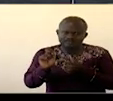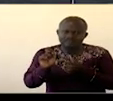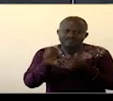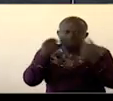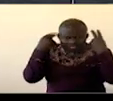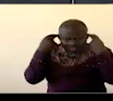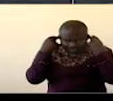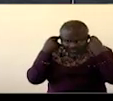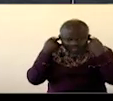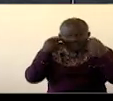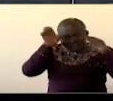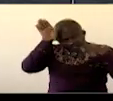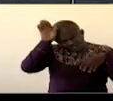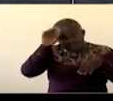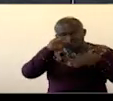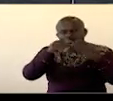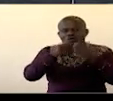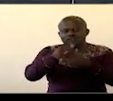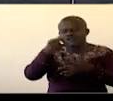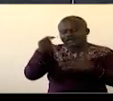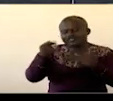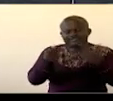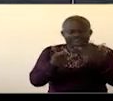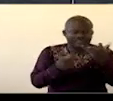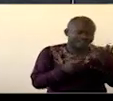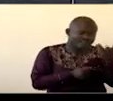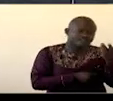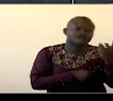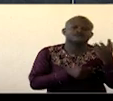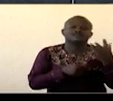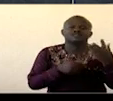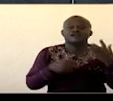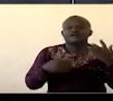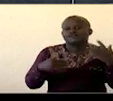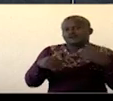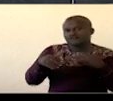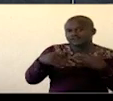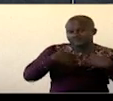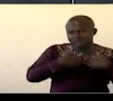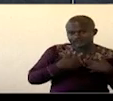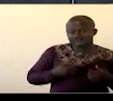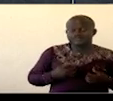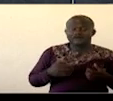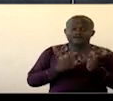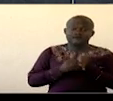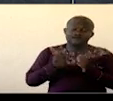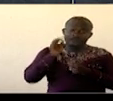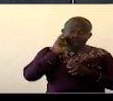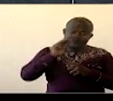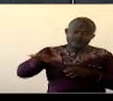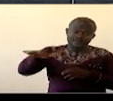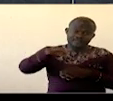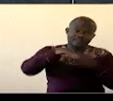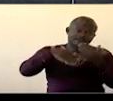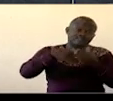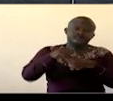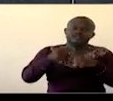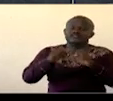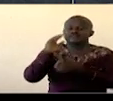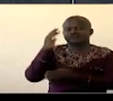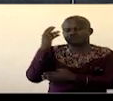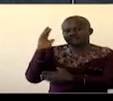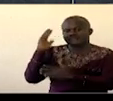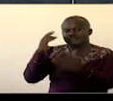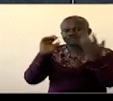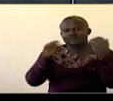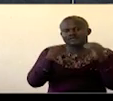cats. Those are different animals. In addition to that, we find there different plants, those